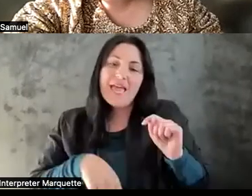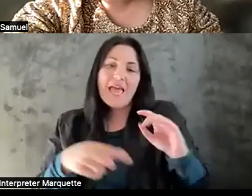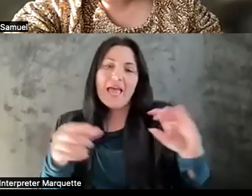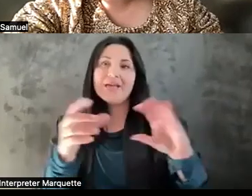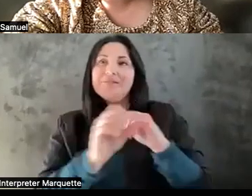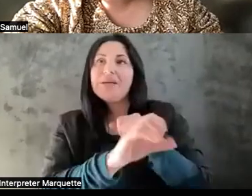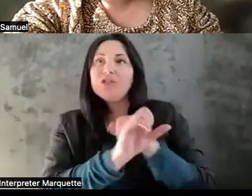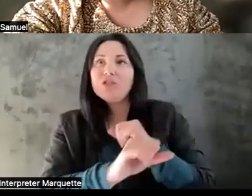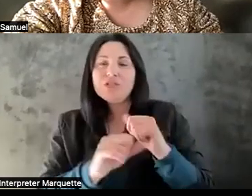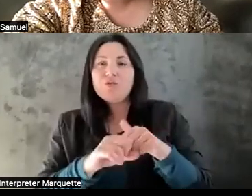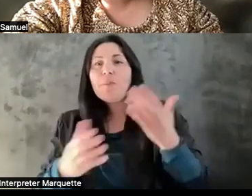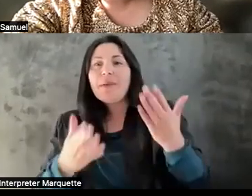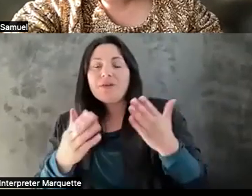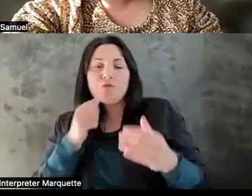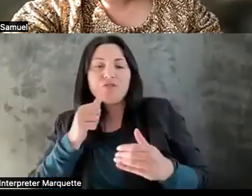word on the street potentially.